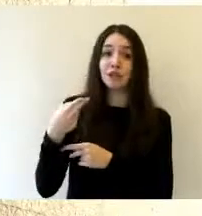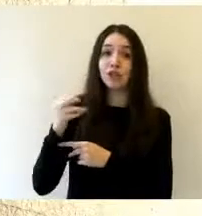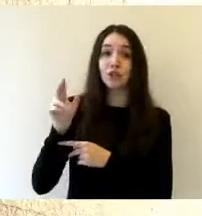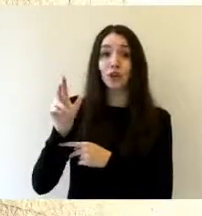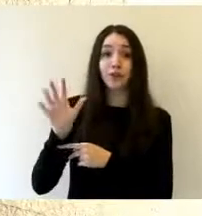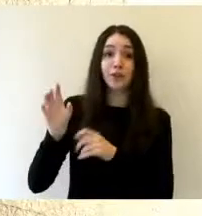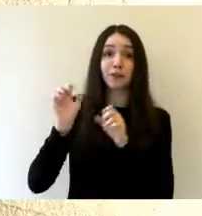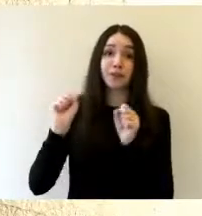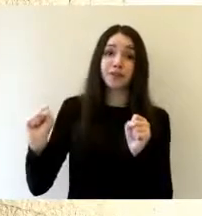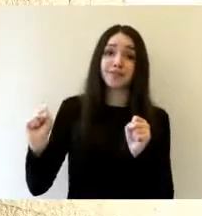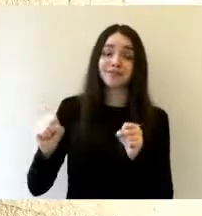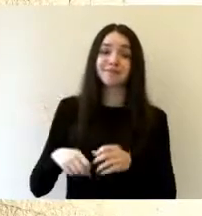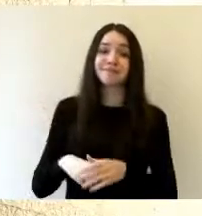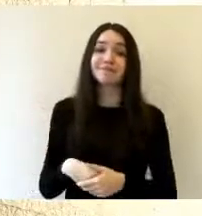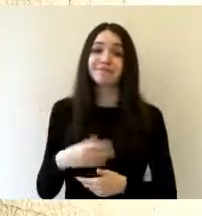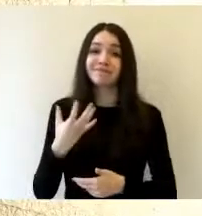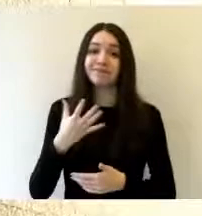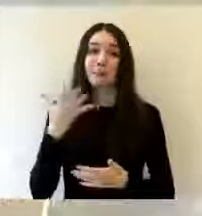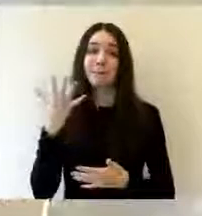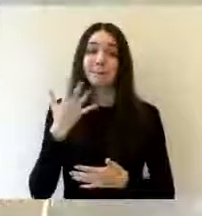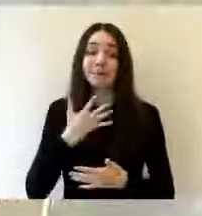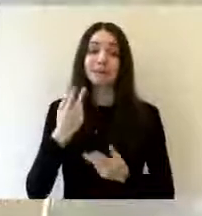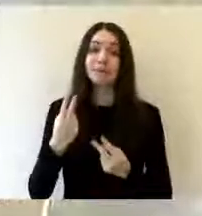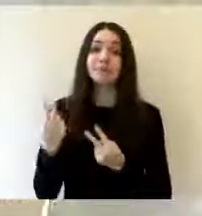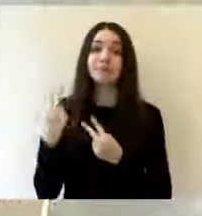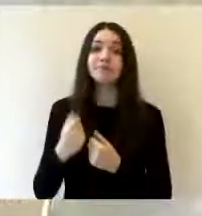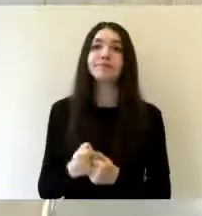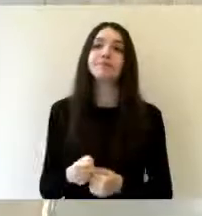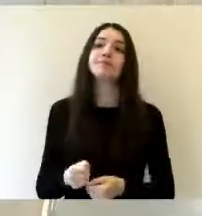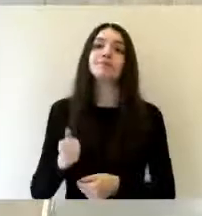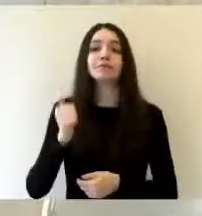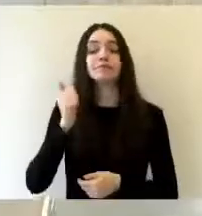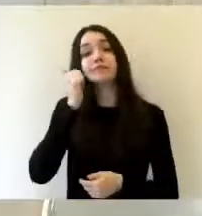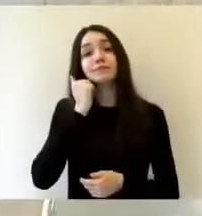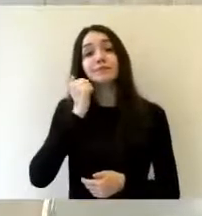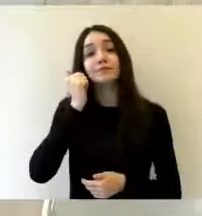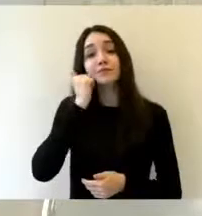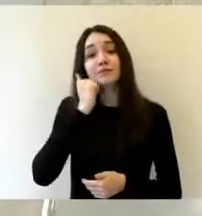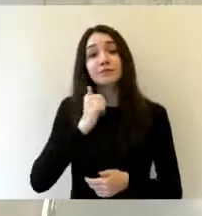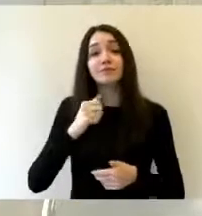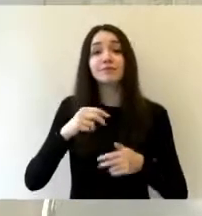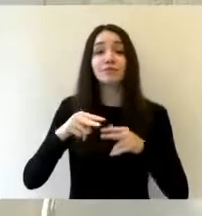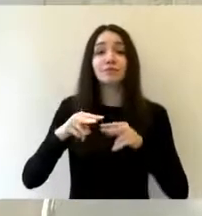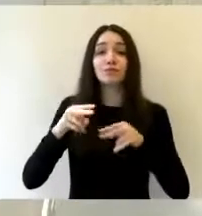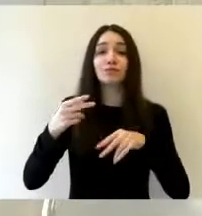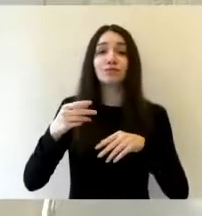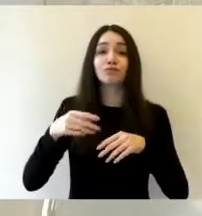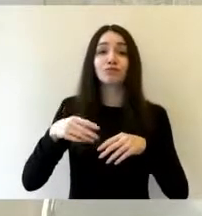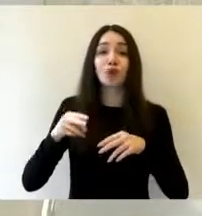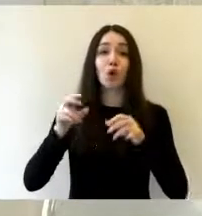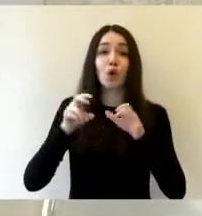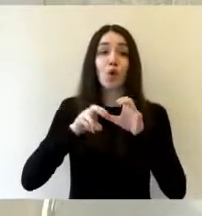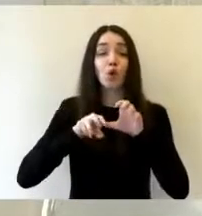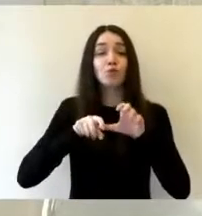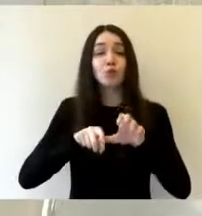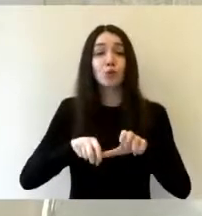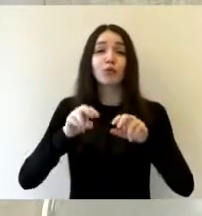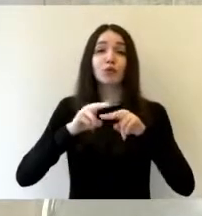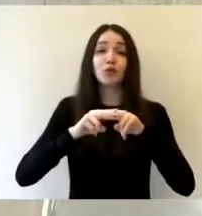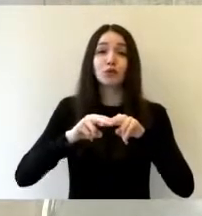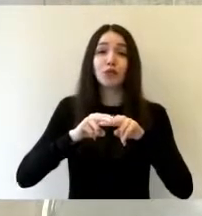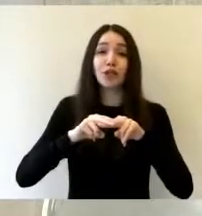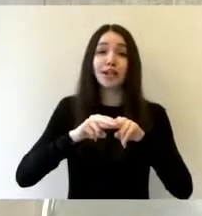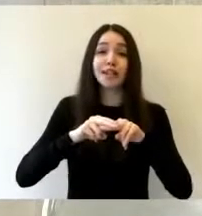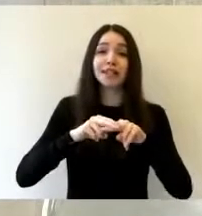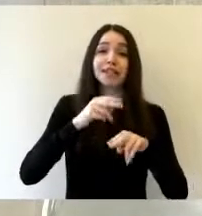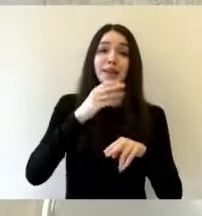I got to every day wake up at 4:30 in the morning, take the train from Baltimore's Penn Station to DC's Union Station.